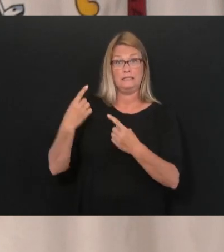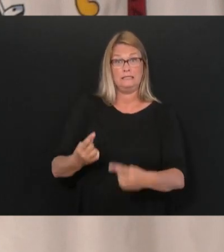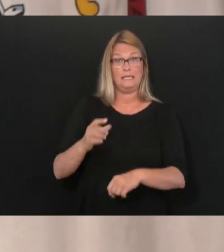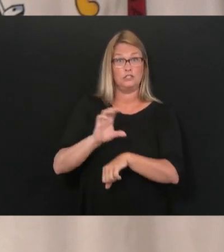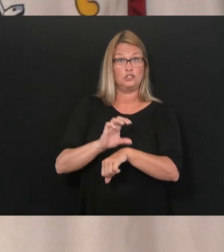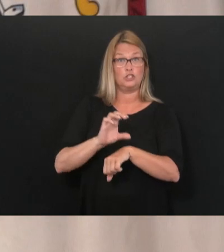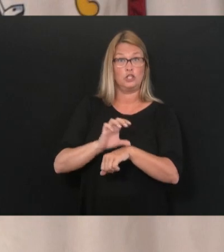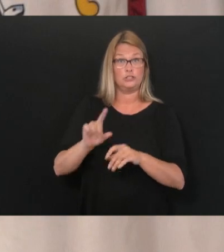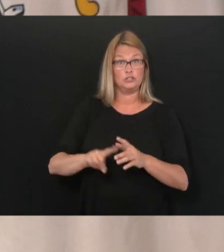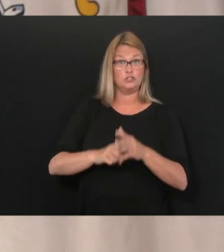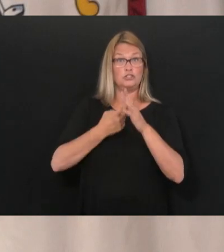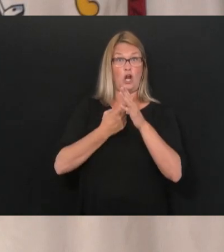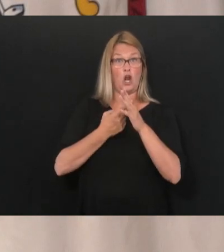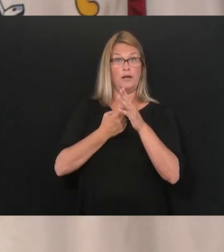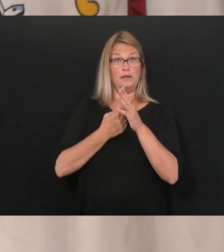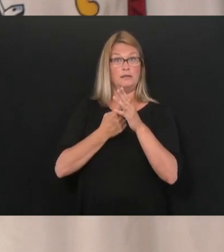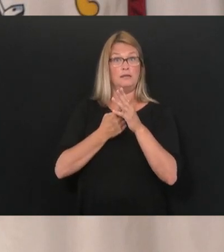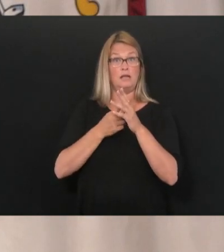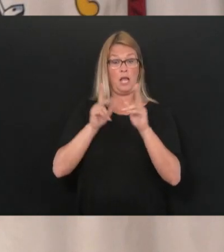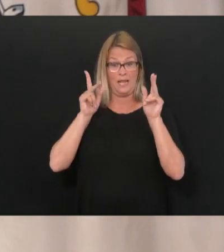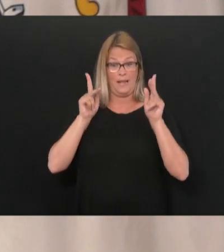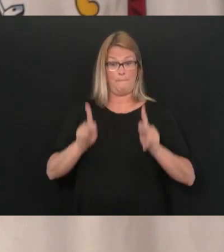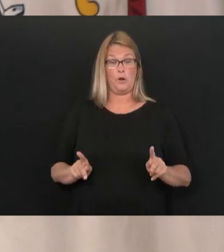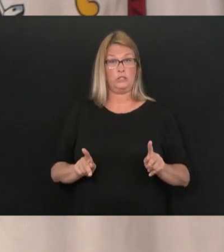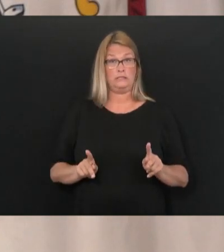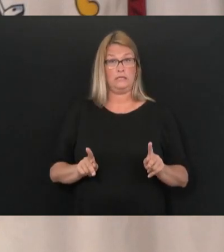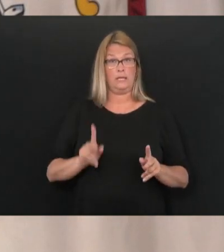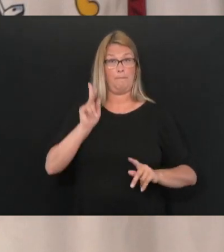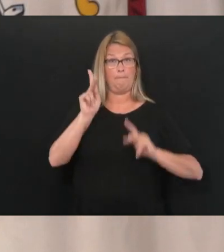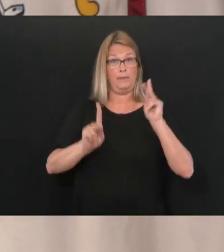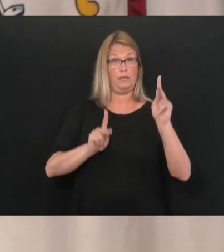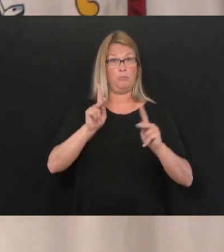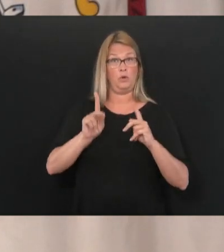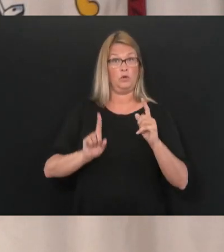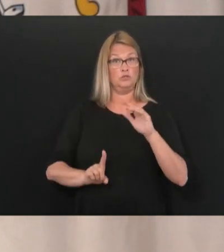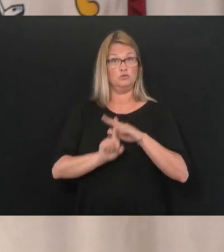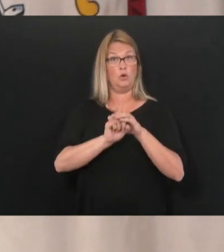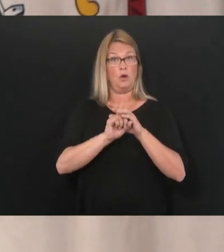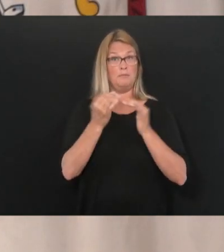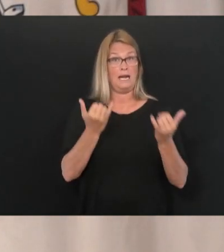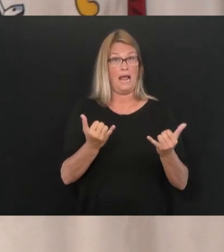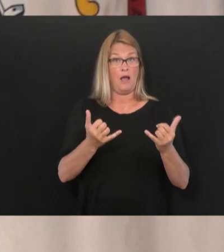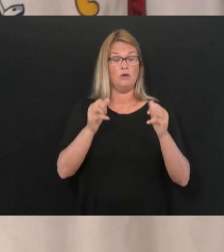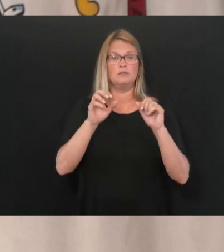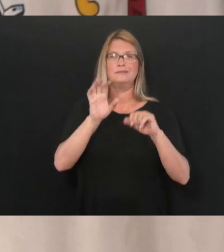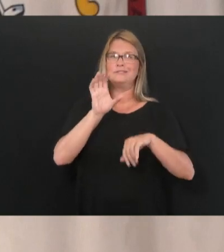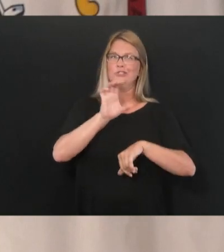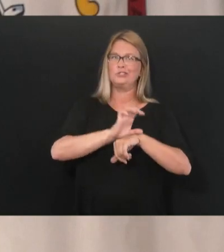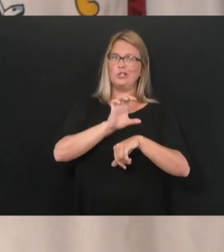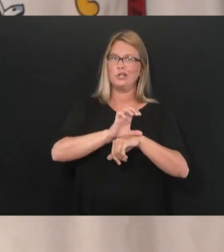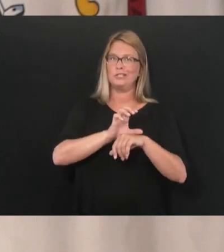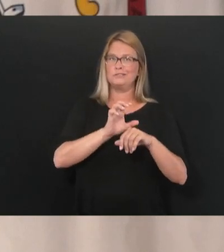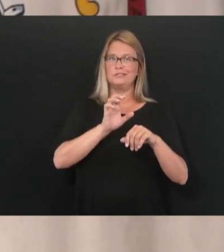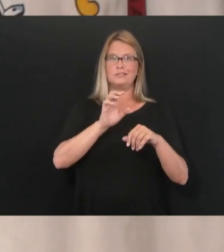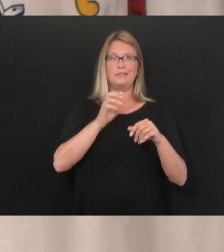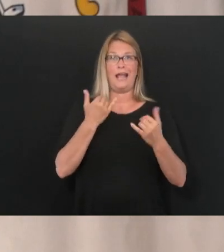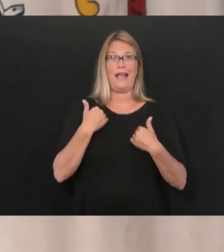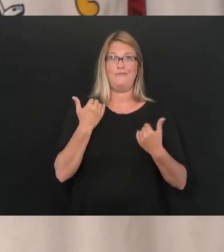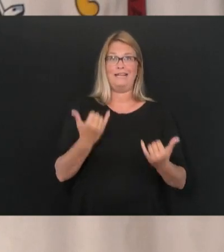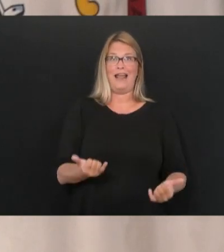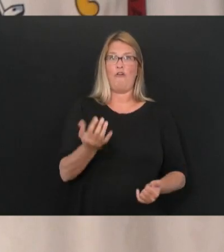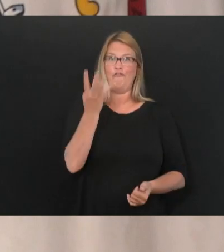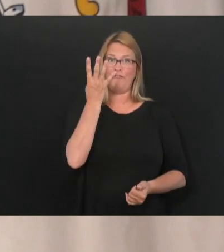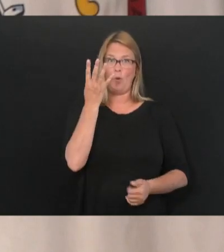resumed in-person services, we have had at least 4 church-related outbreaks across the state,